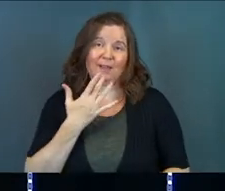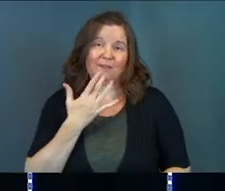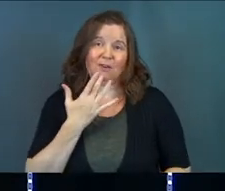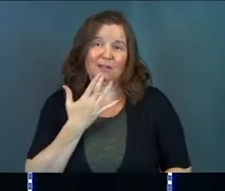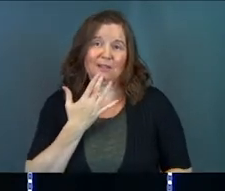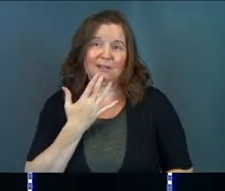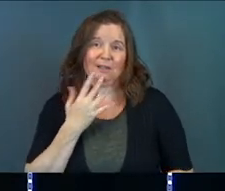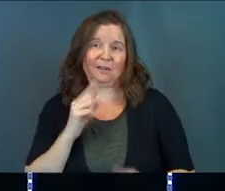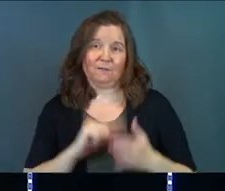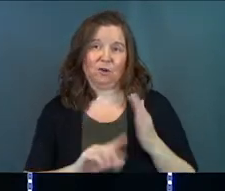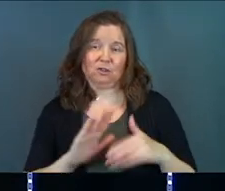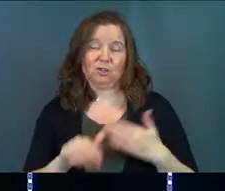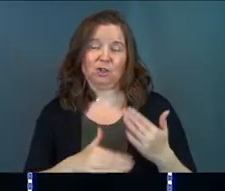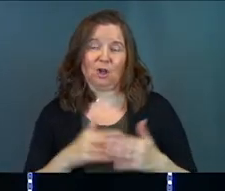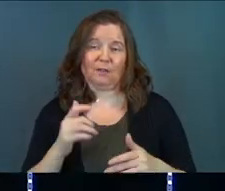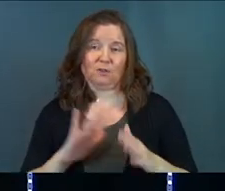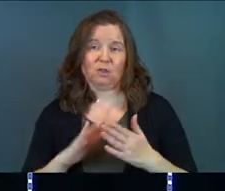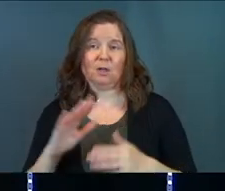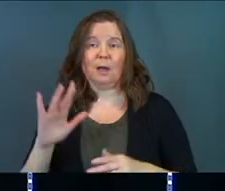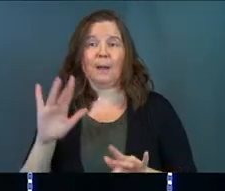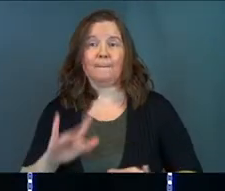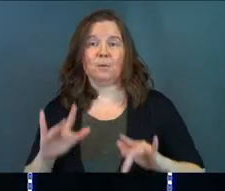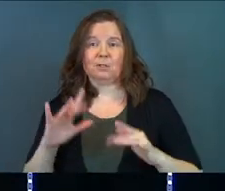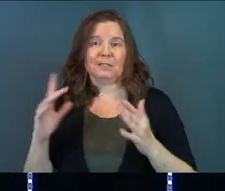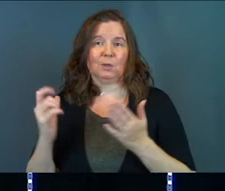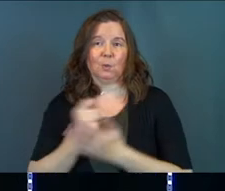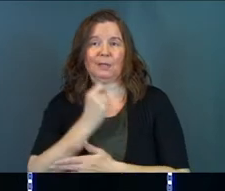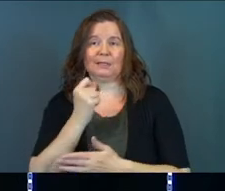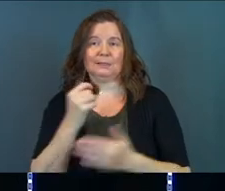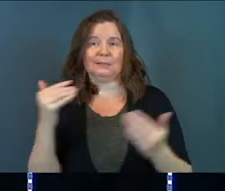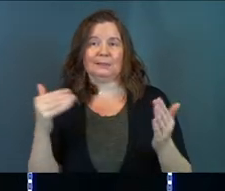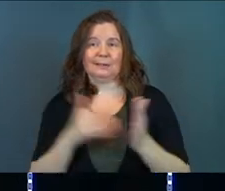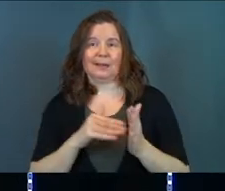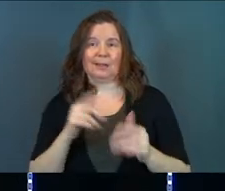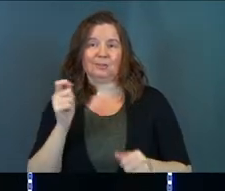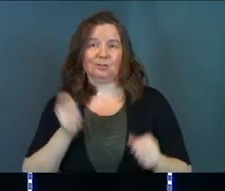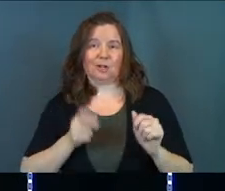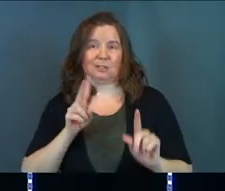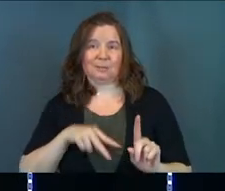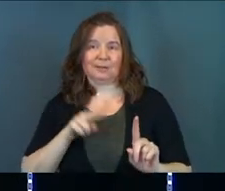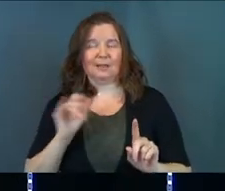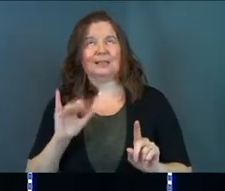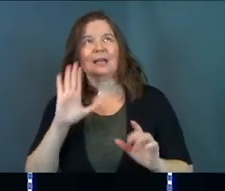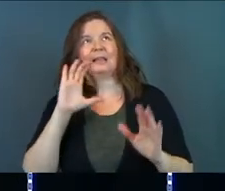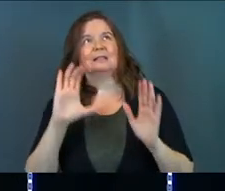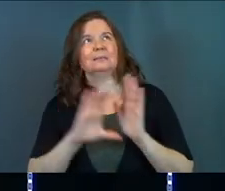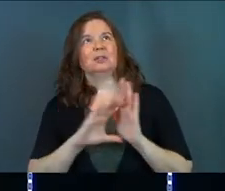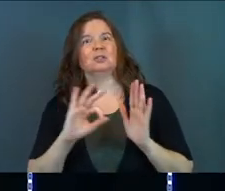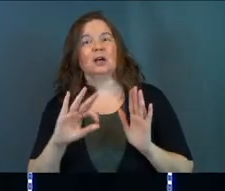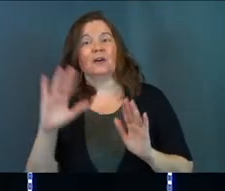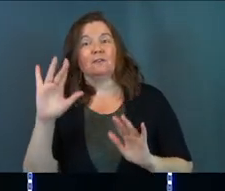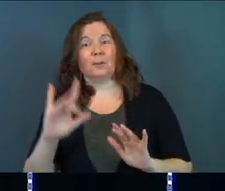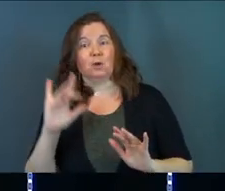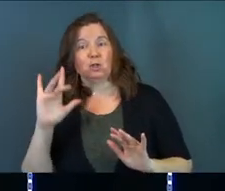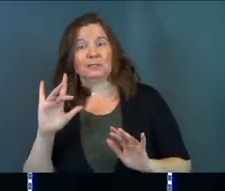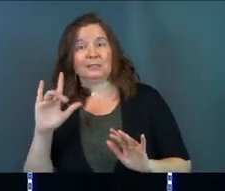favorite verses in all of Scripture. Mercy triumphs over judgment. It's like this picture of mercy goes